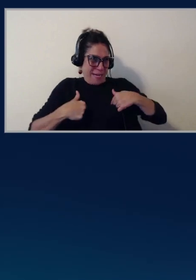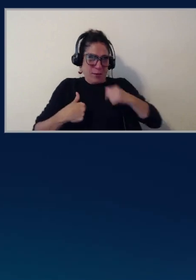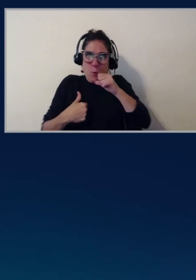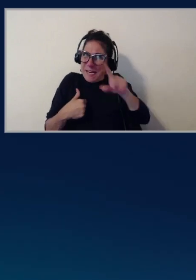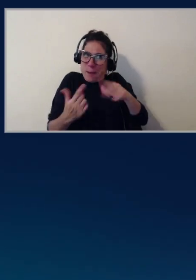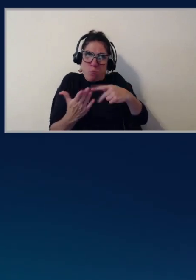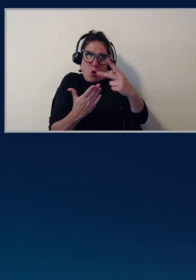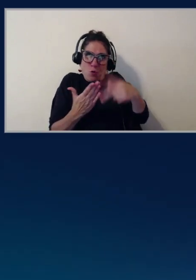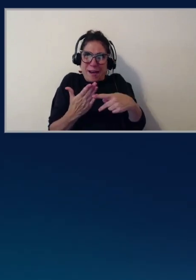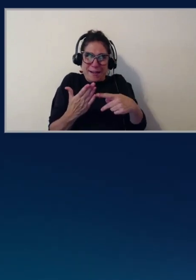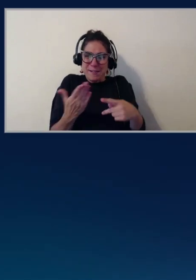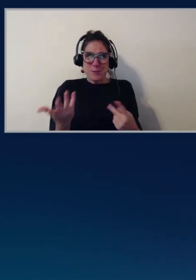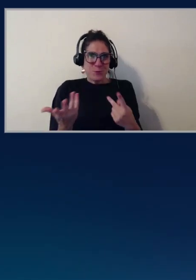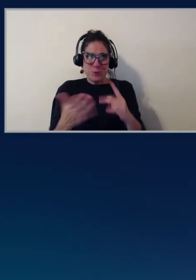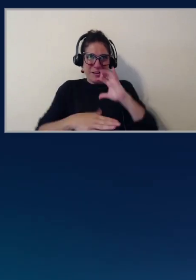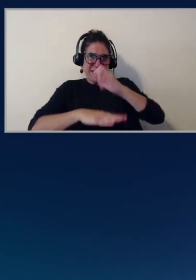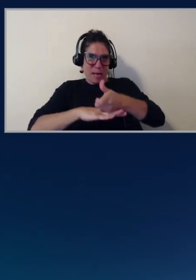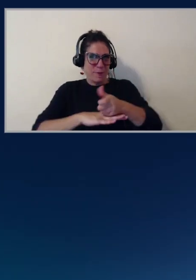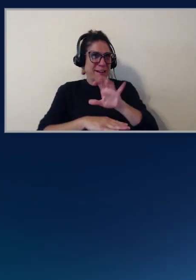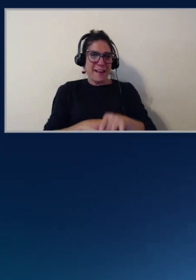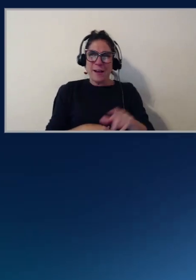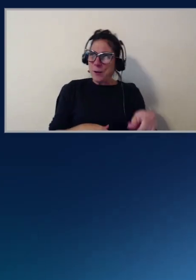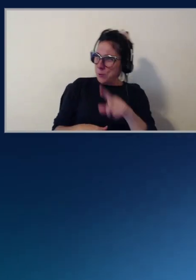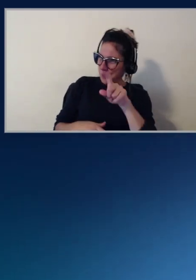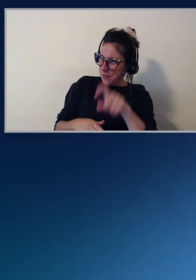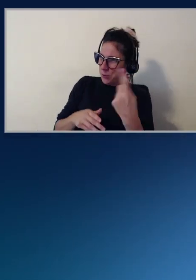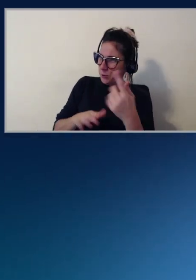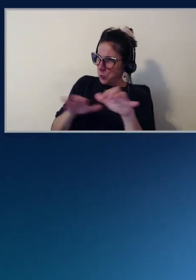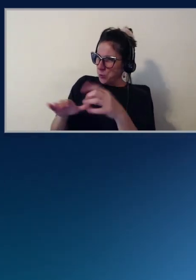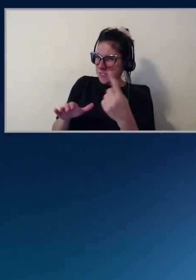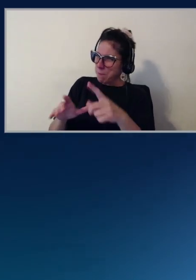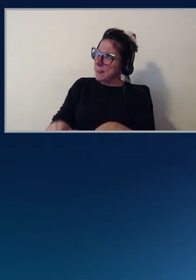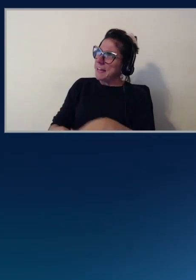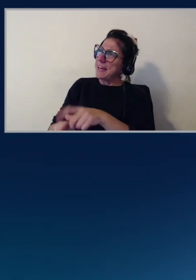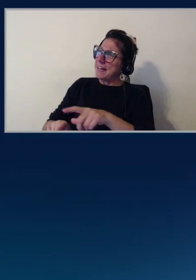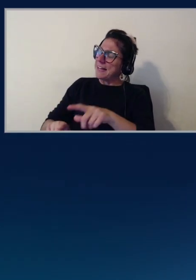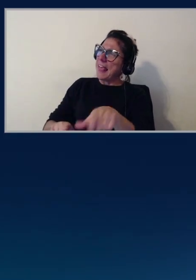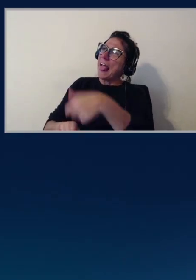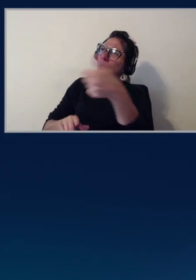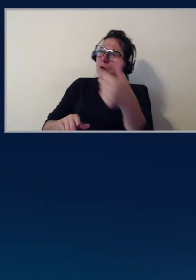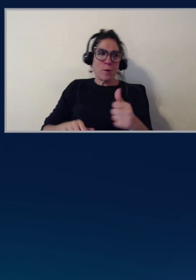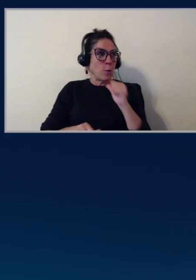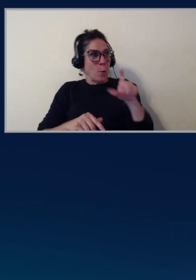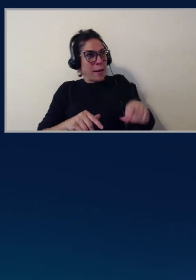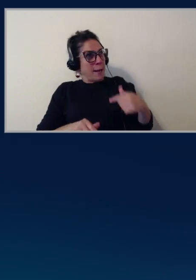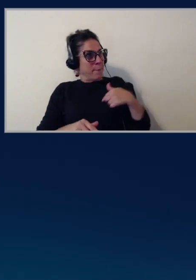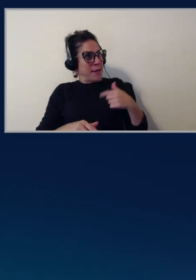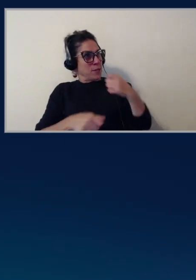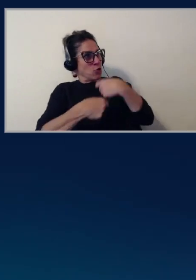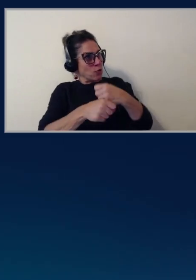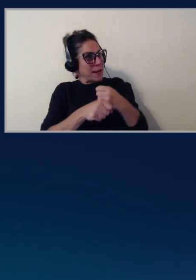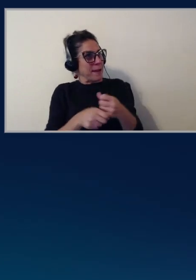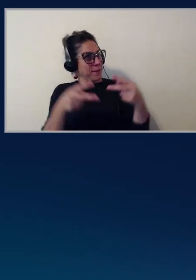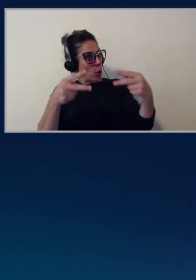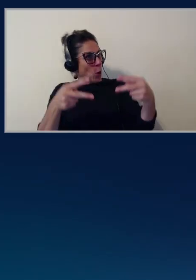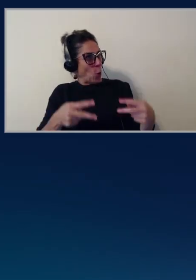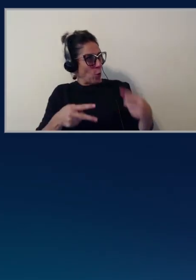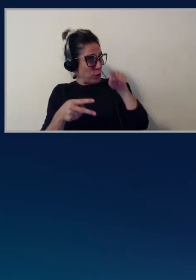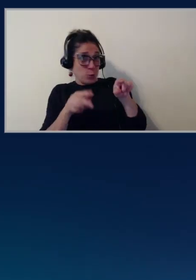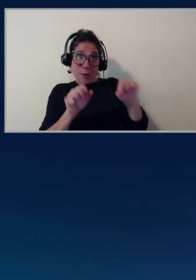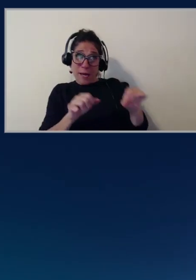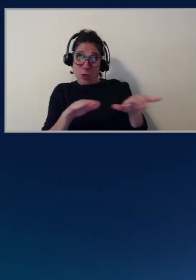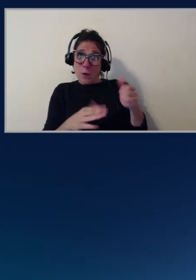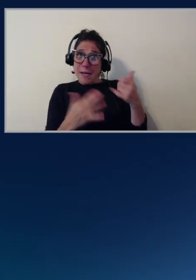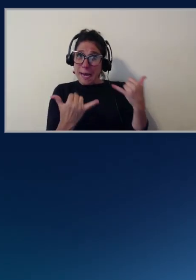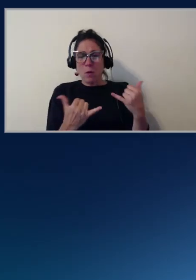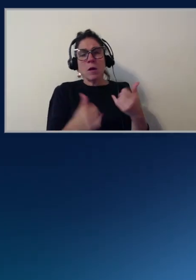build something like what we need you to do something else here. That's right. That's right. You don't need me to create all the code for you because you can do it now.